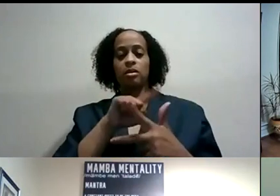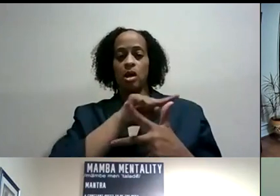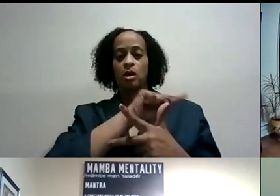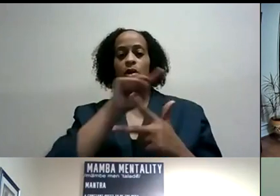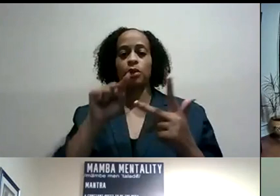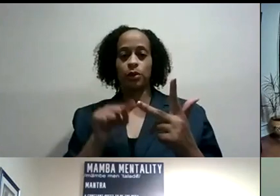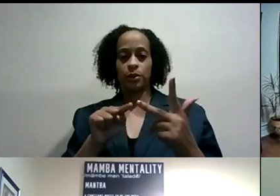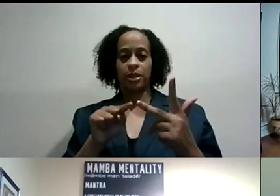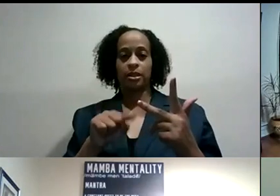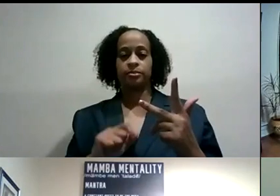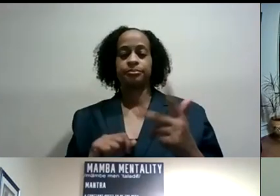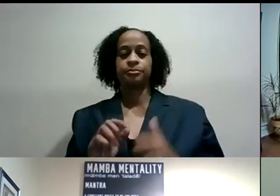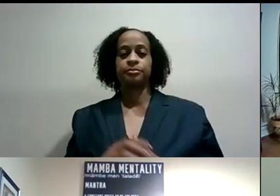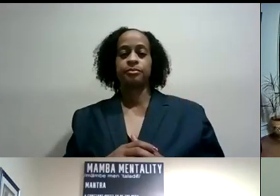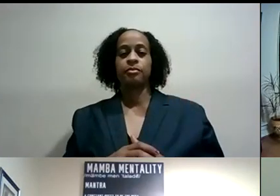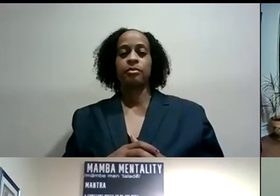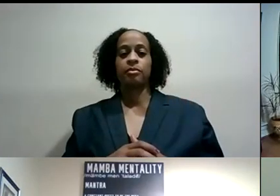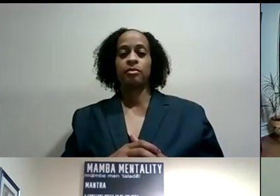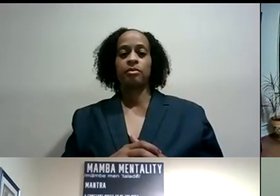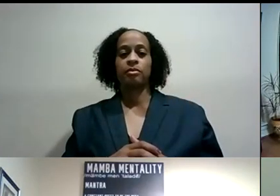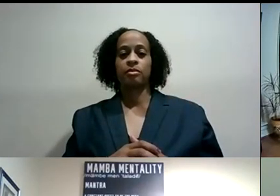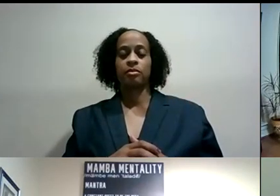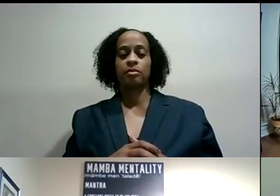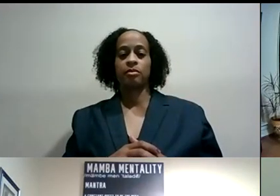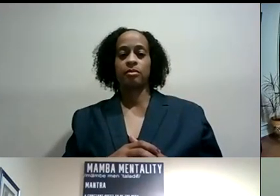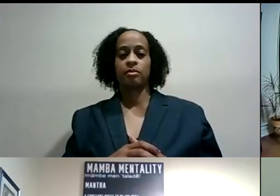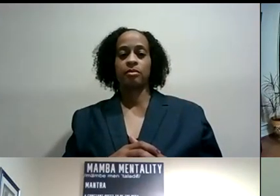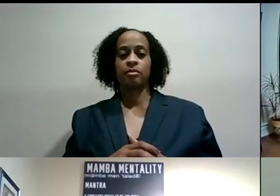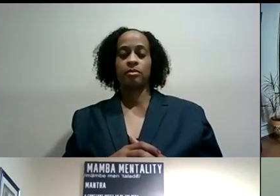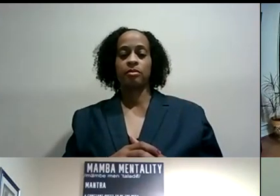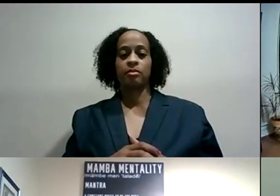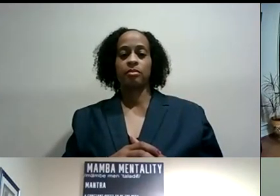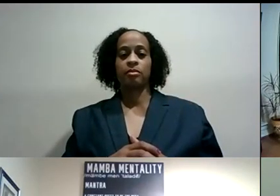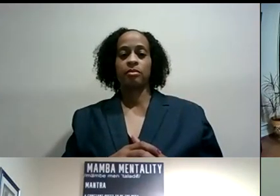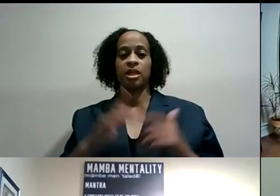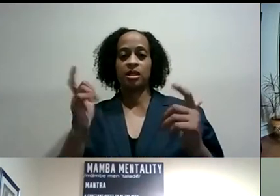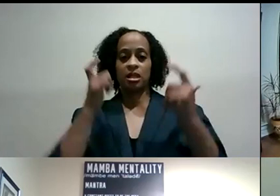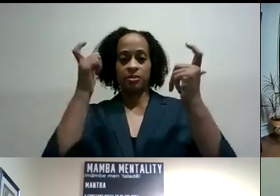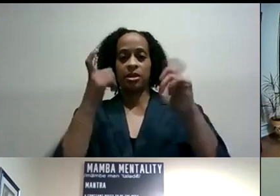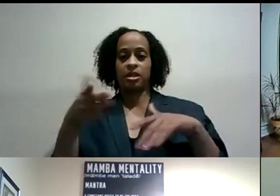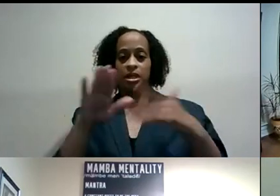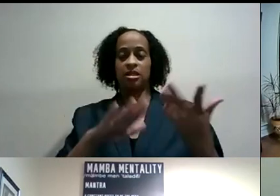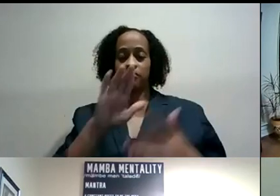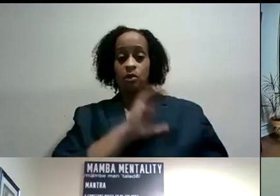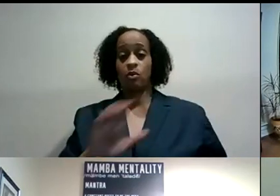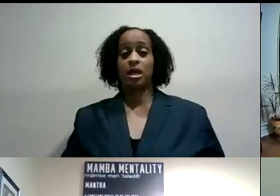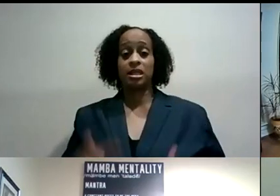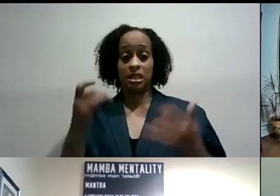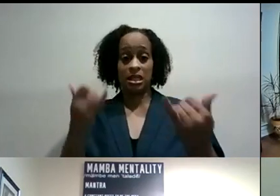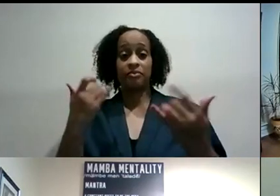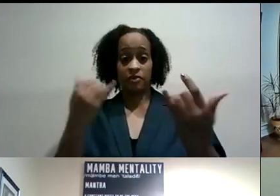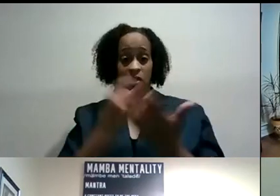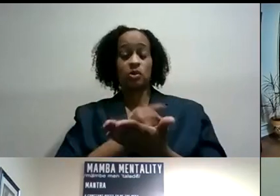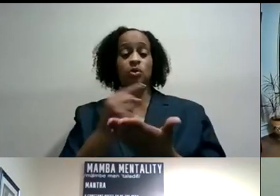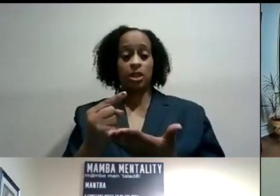all three are celebrating the death of Christ today, this week,